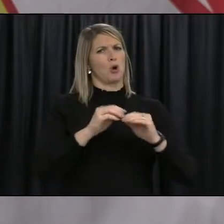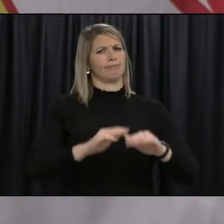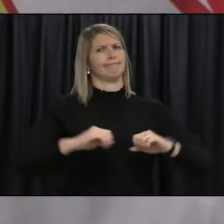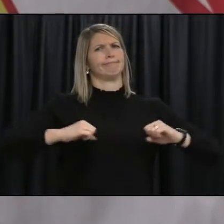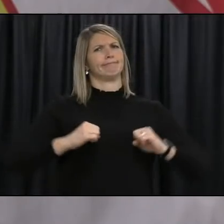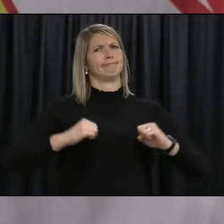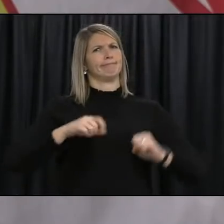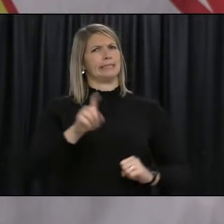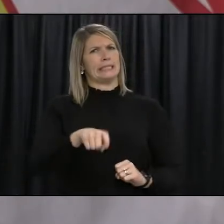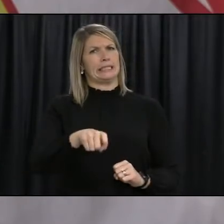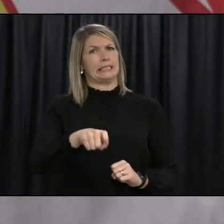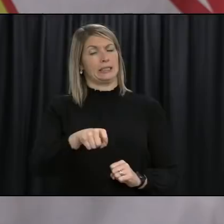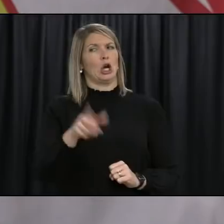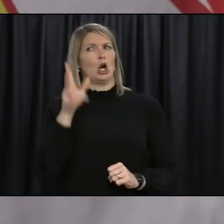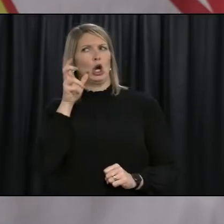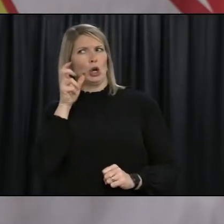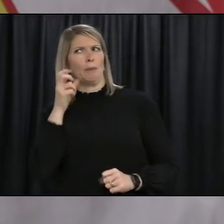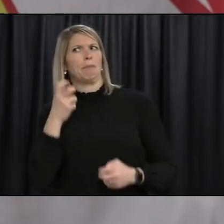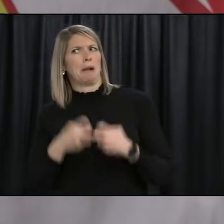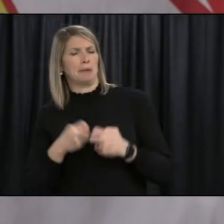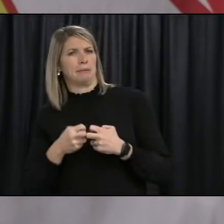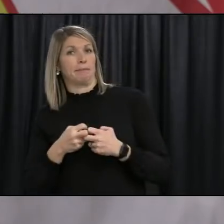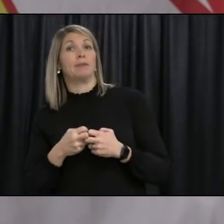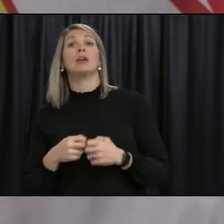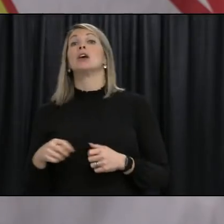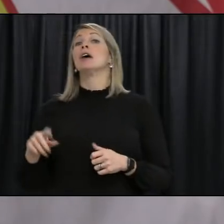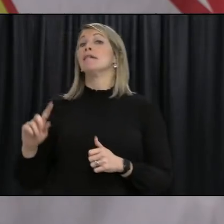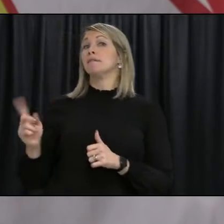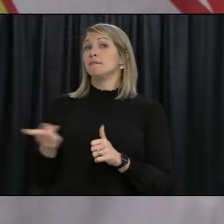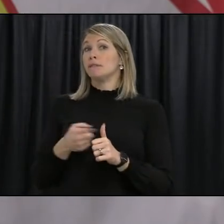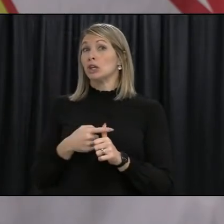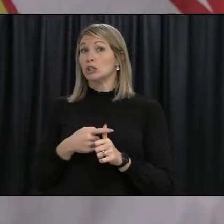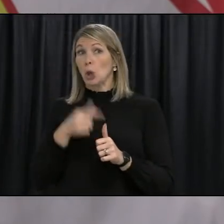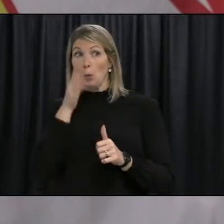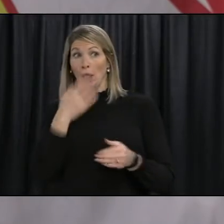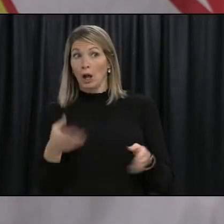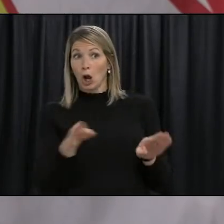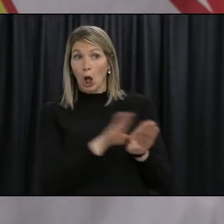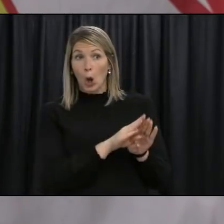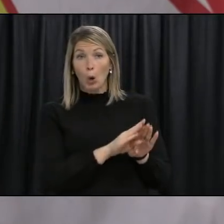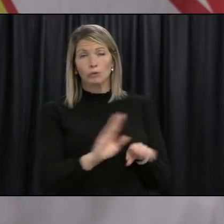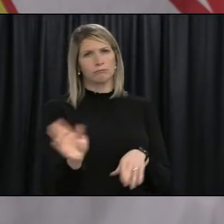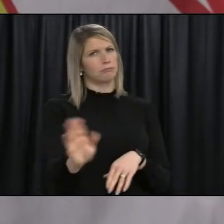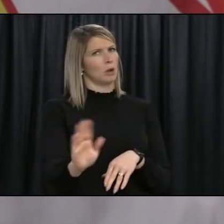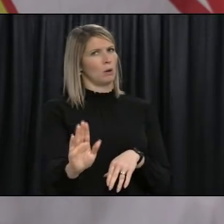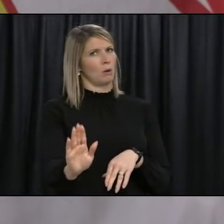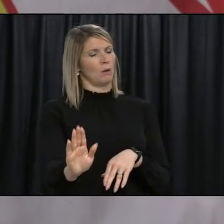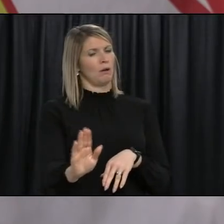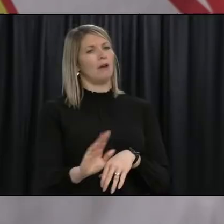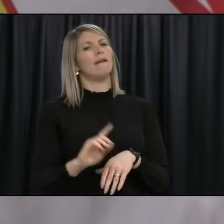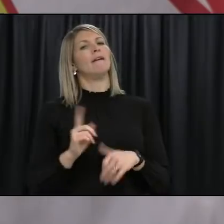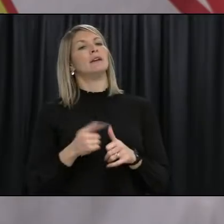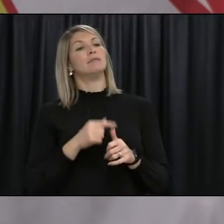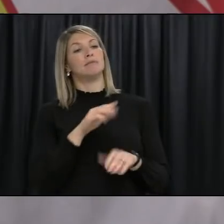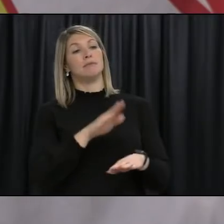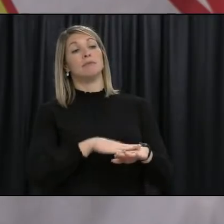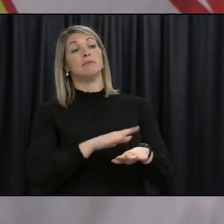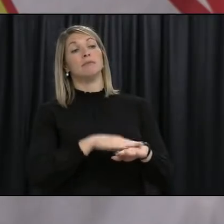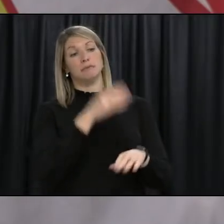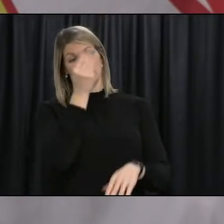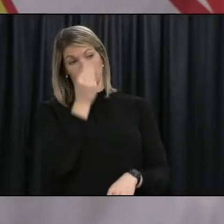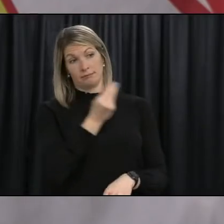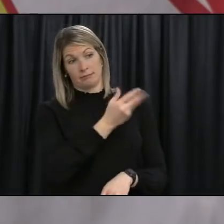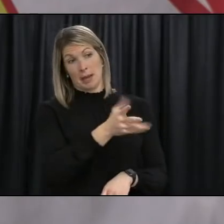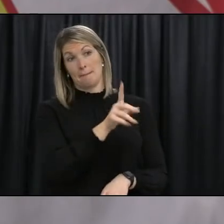regard. So, you know, education is our first step in trying to correct concerns